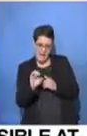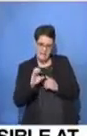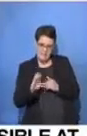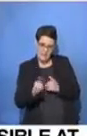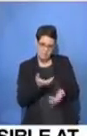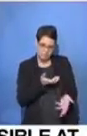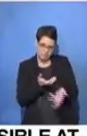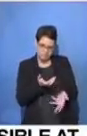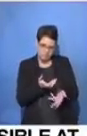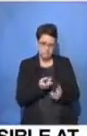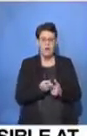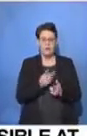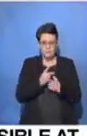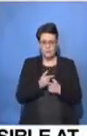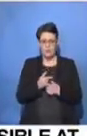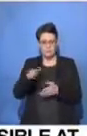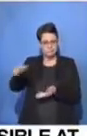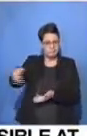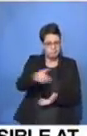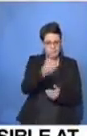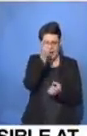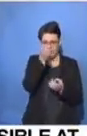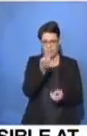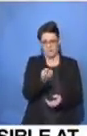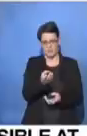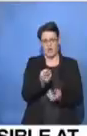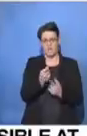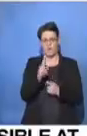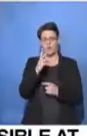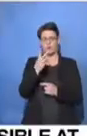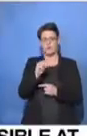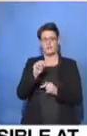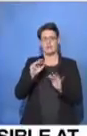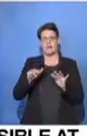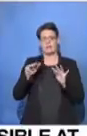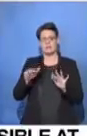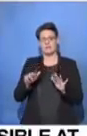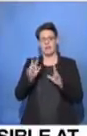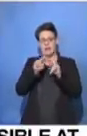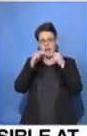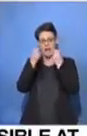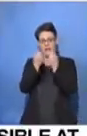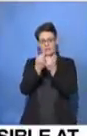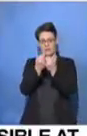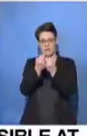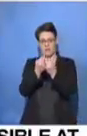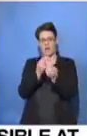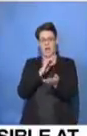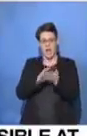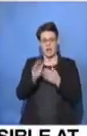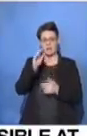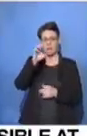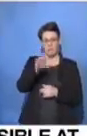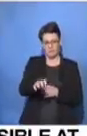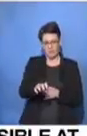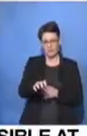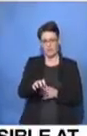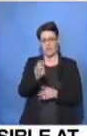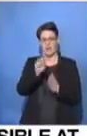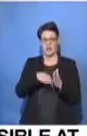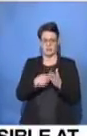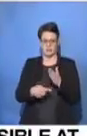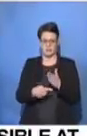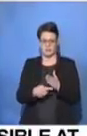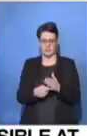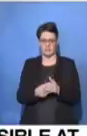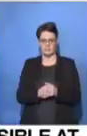Commission of South Africa to gather information related to the 2019 national and provincial elections